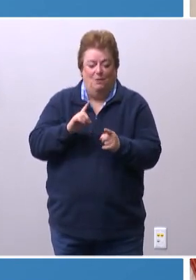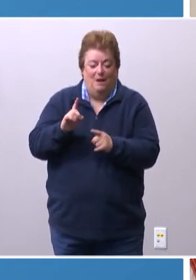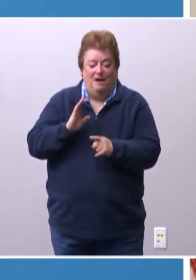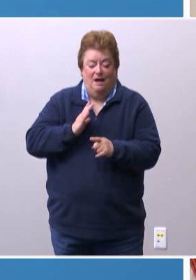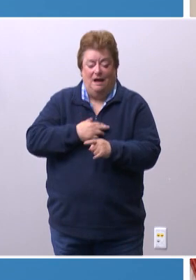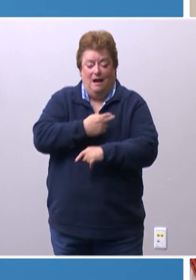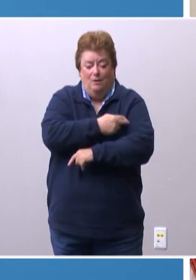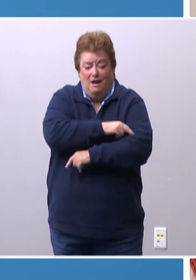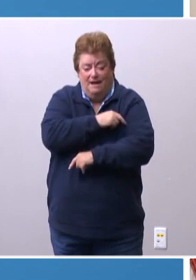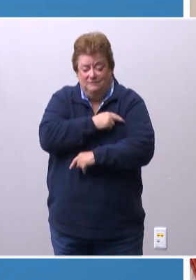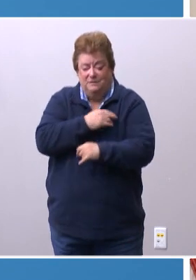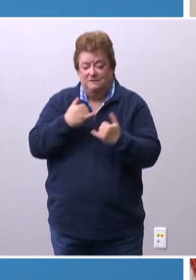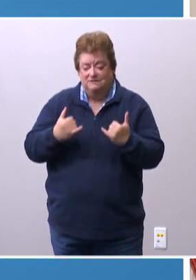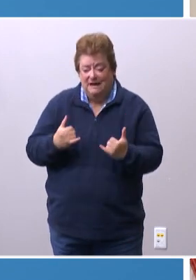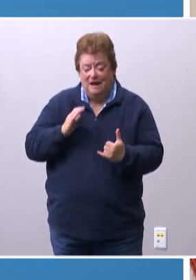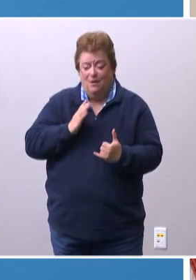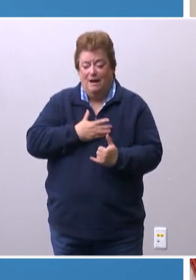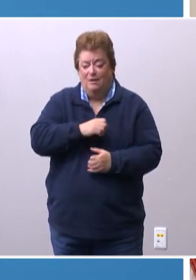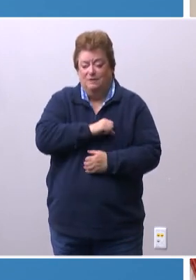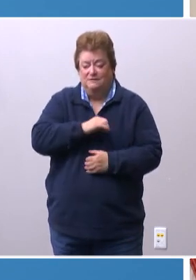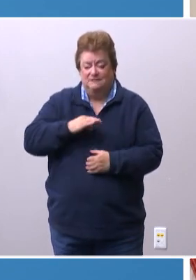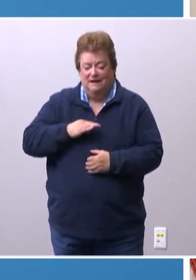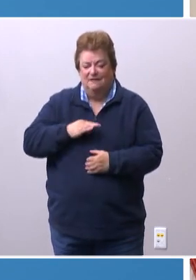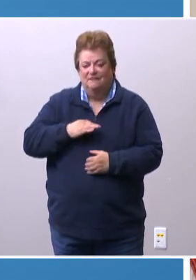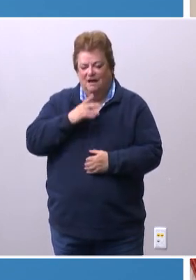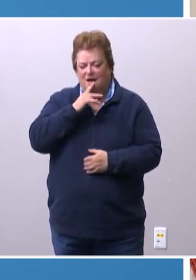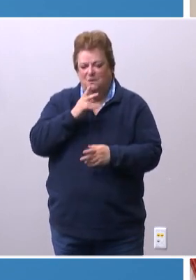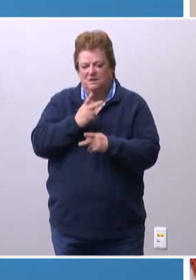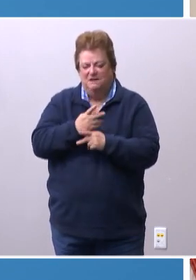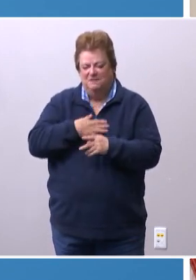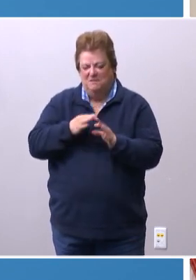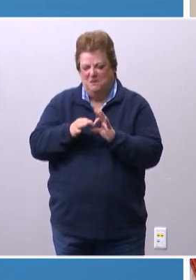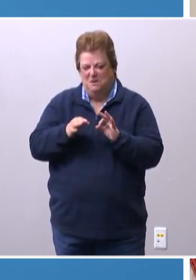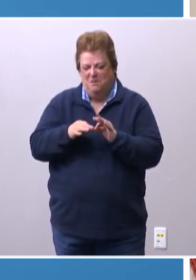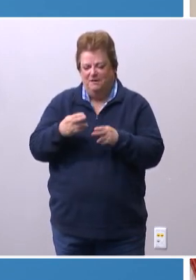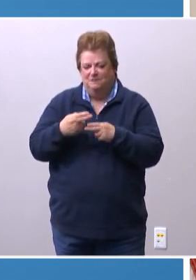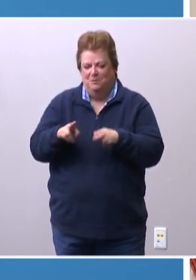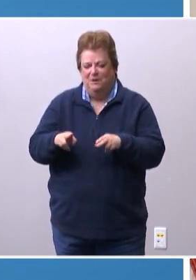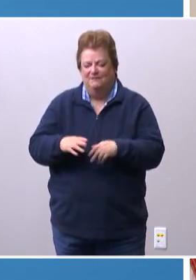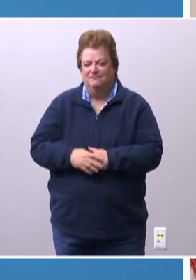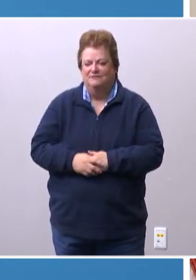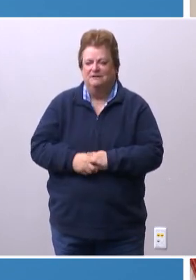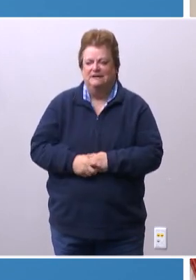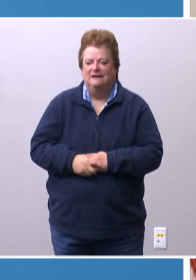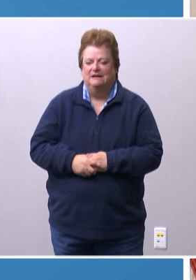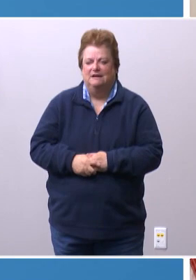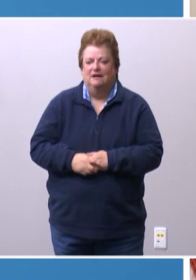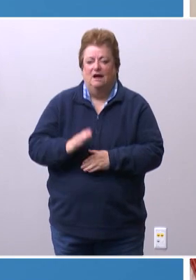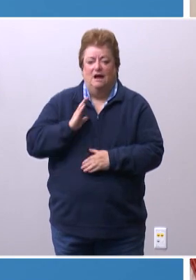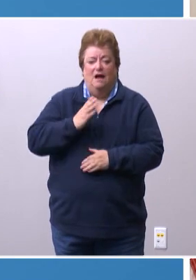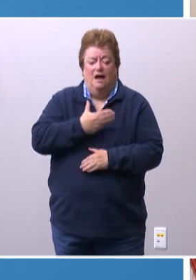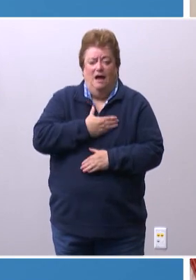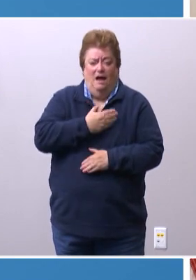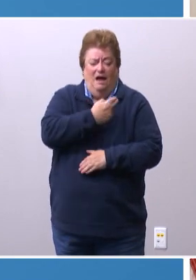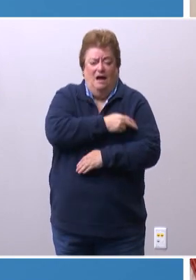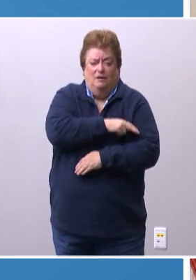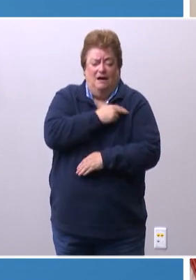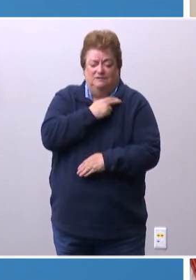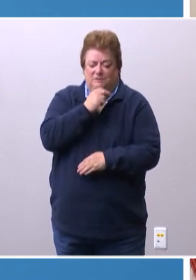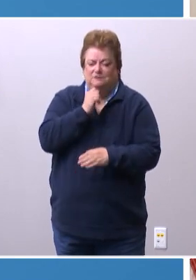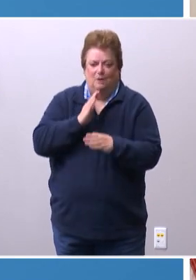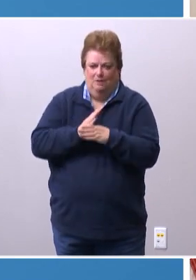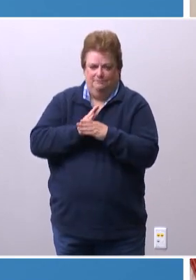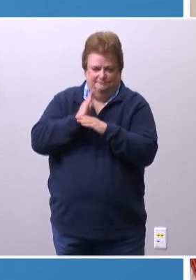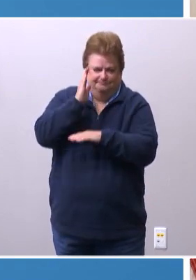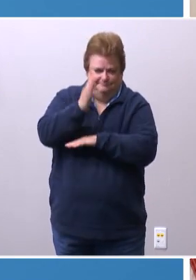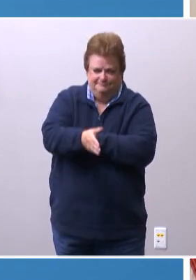where our staff is, and I'll keep my remarks brief this afternoon. In short, our hospitals are beyond busy, as you've been